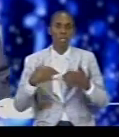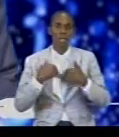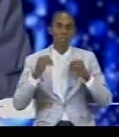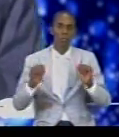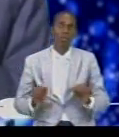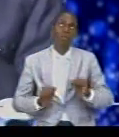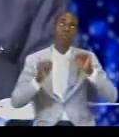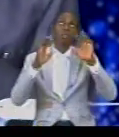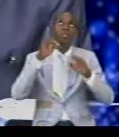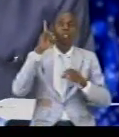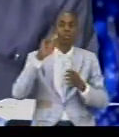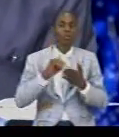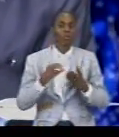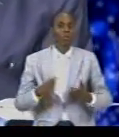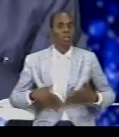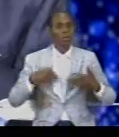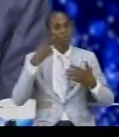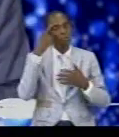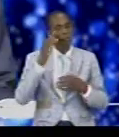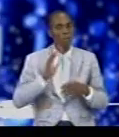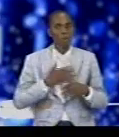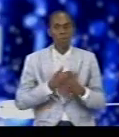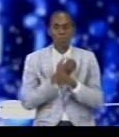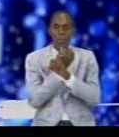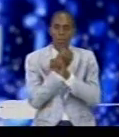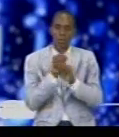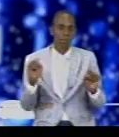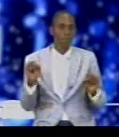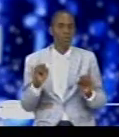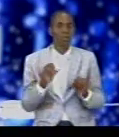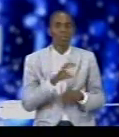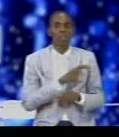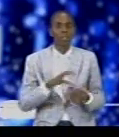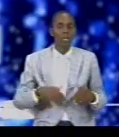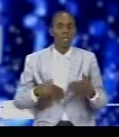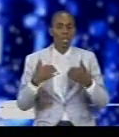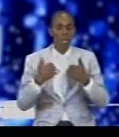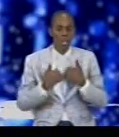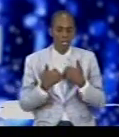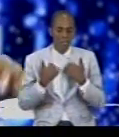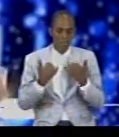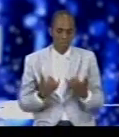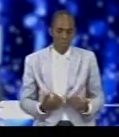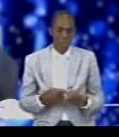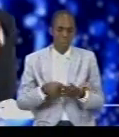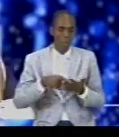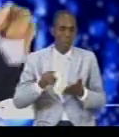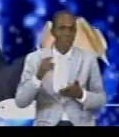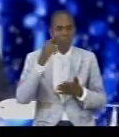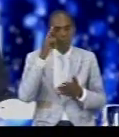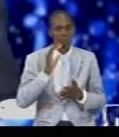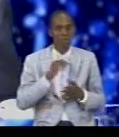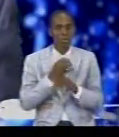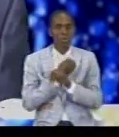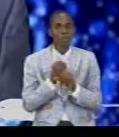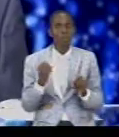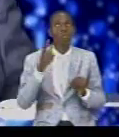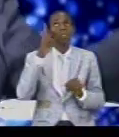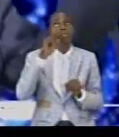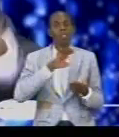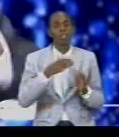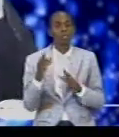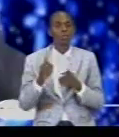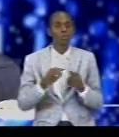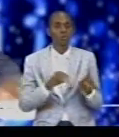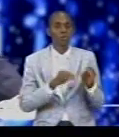living today, Christ has already paid the price of our redemption. He died so as to set us free. That's why we are